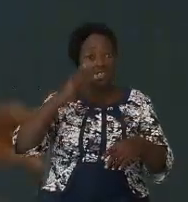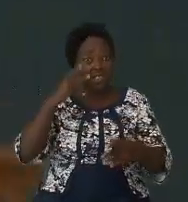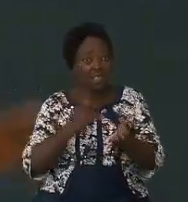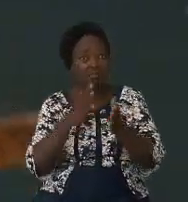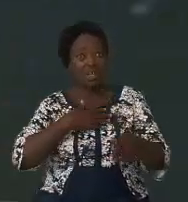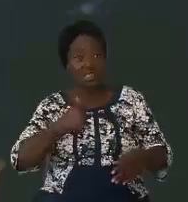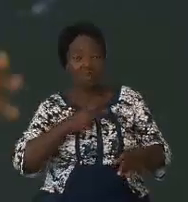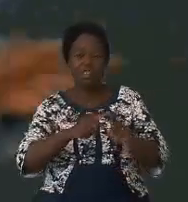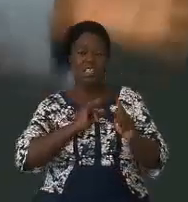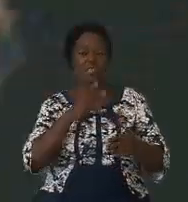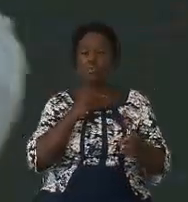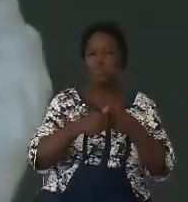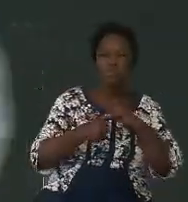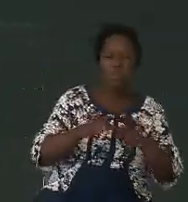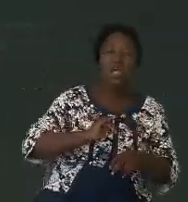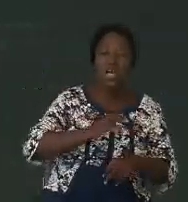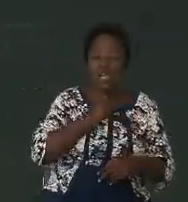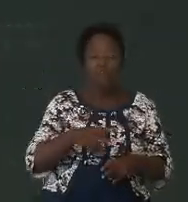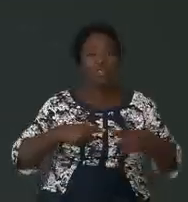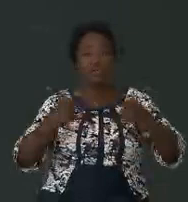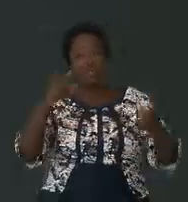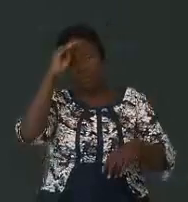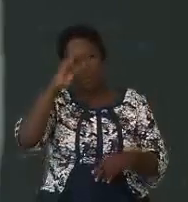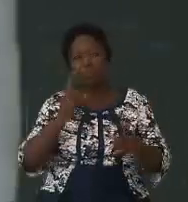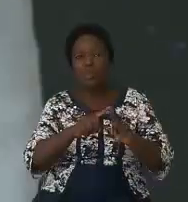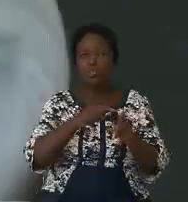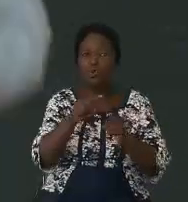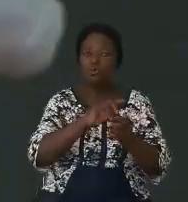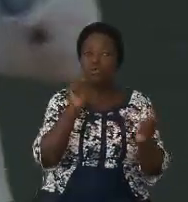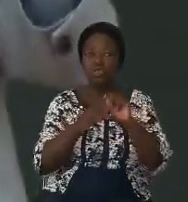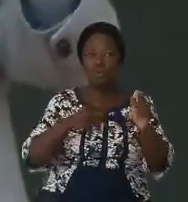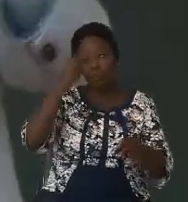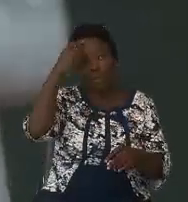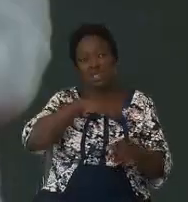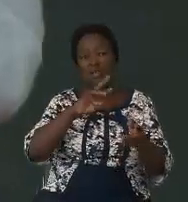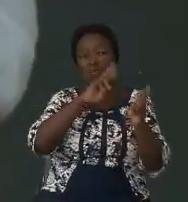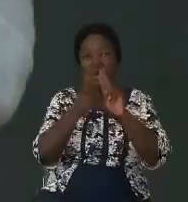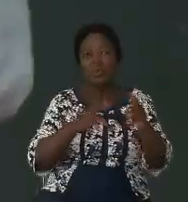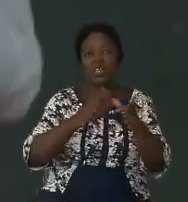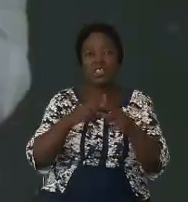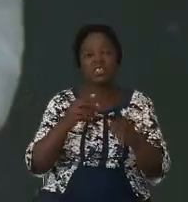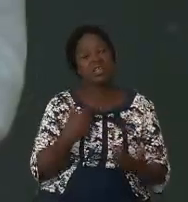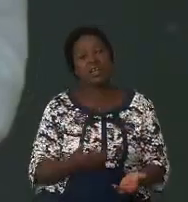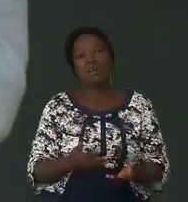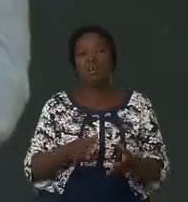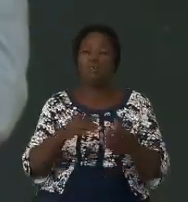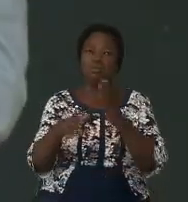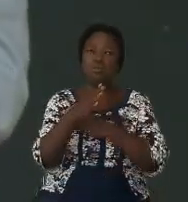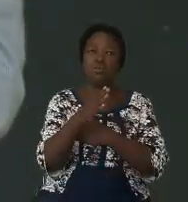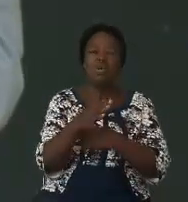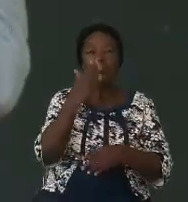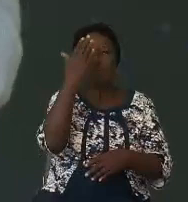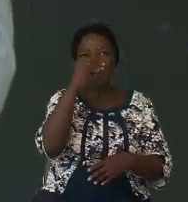of the devil of earth is coming, and then I stand there. When you change your mind, when you repent, when you